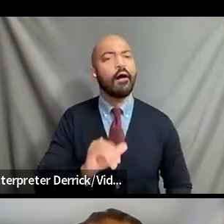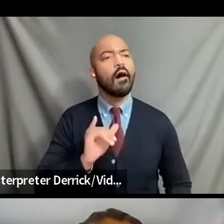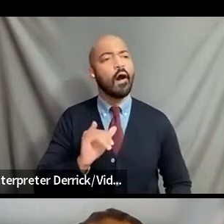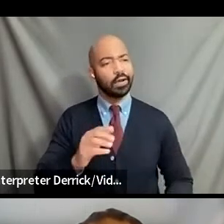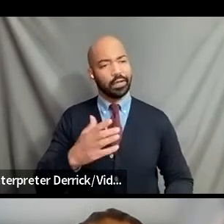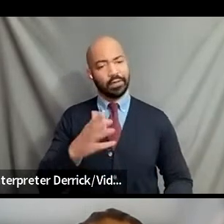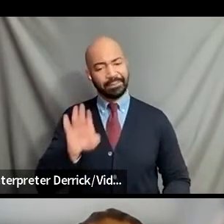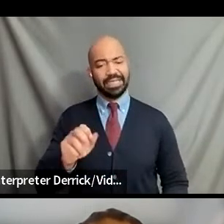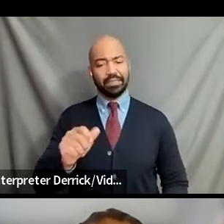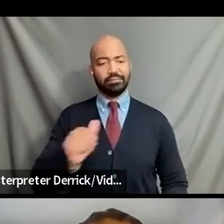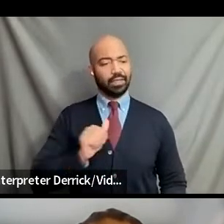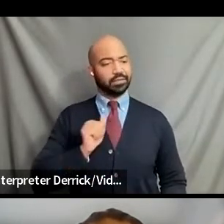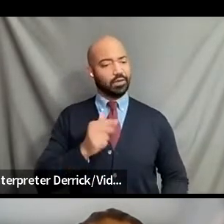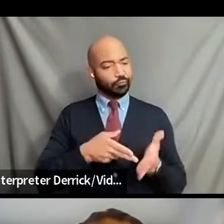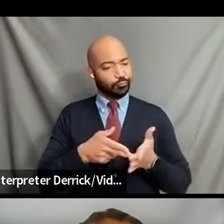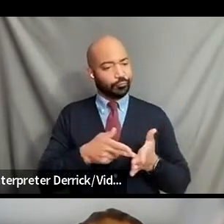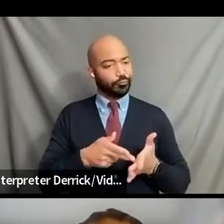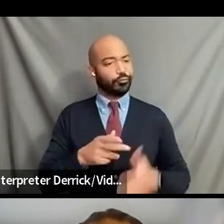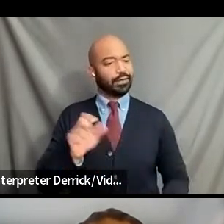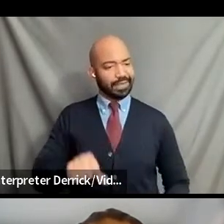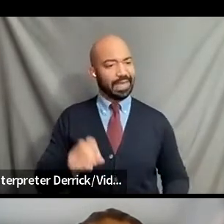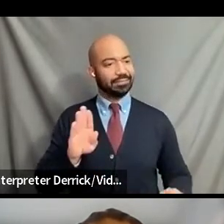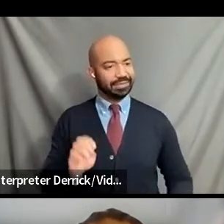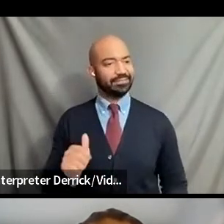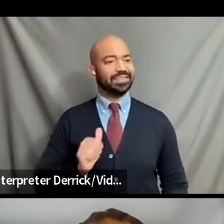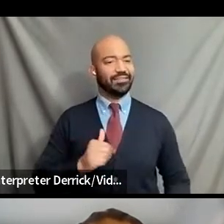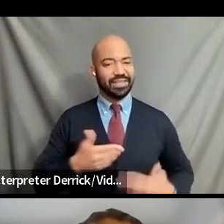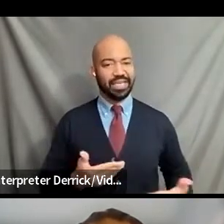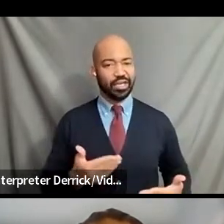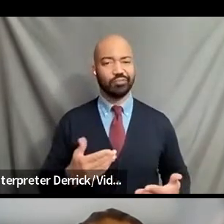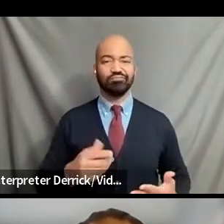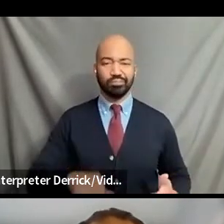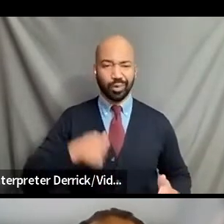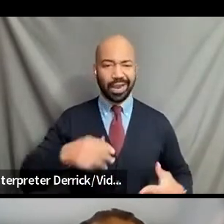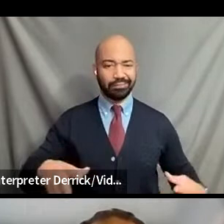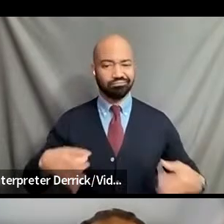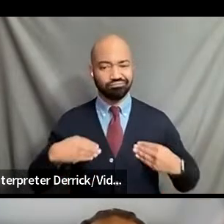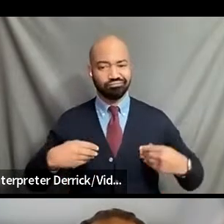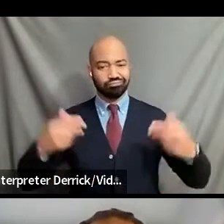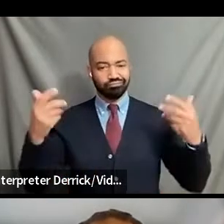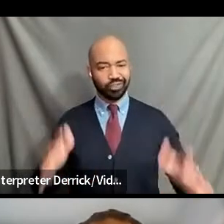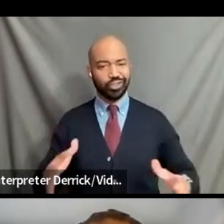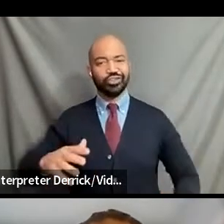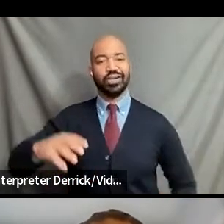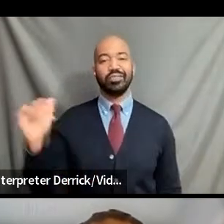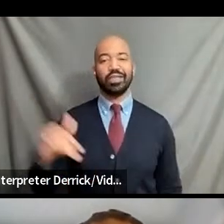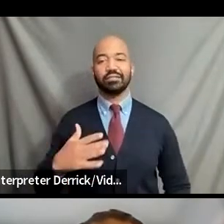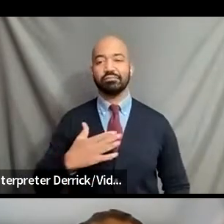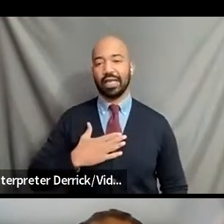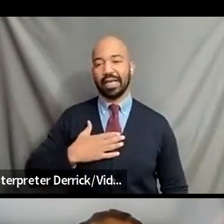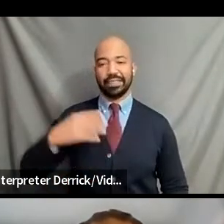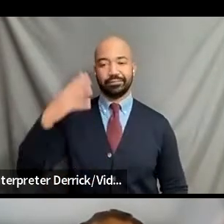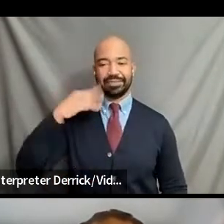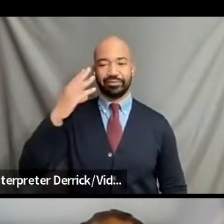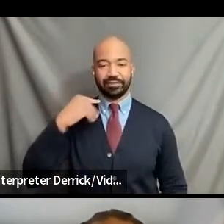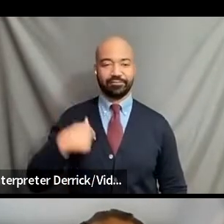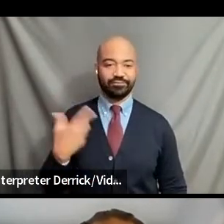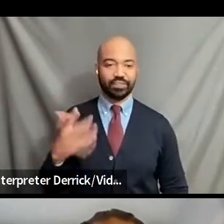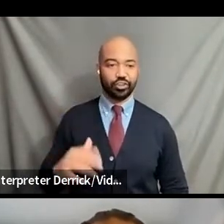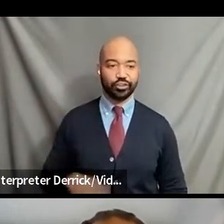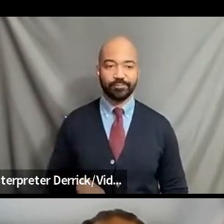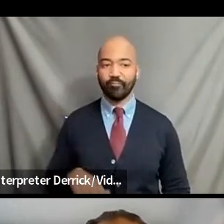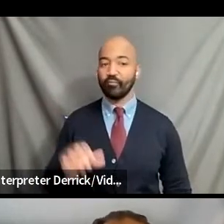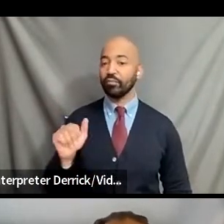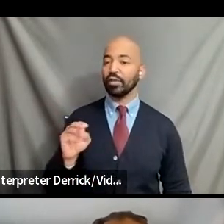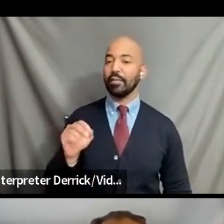authentic self, and take pride in it. So that was my difficulties. Yeah, I did